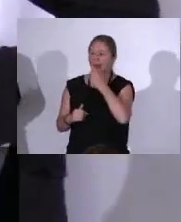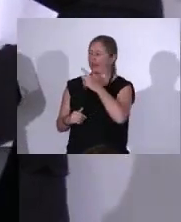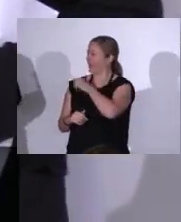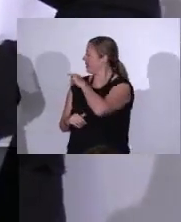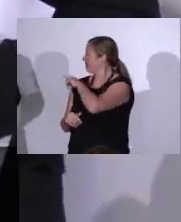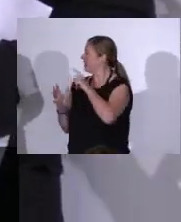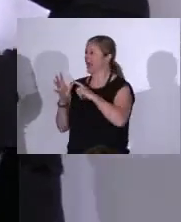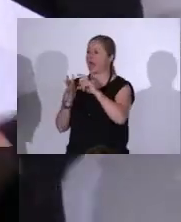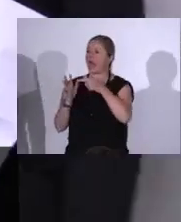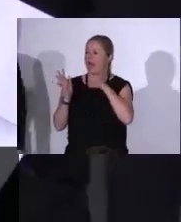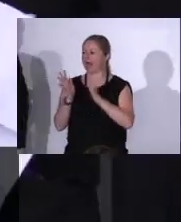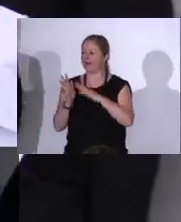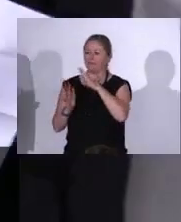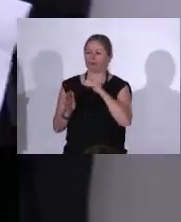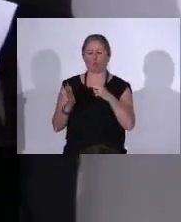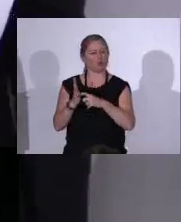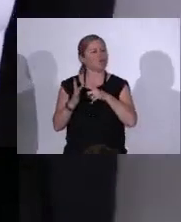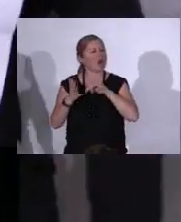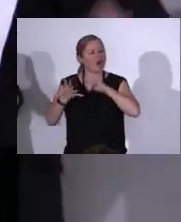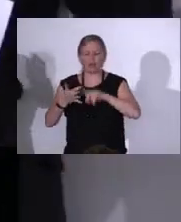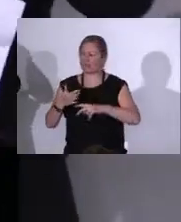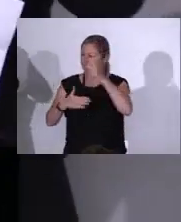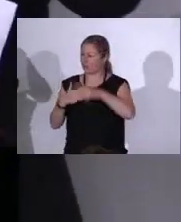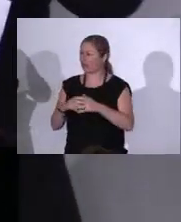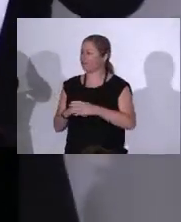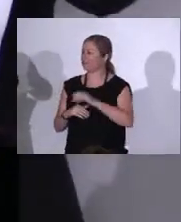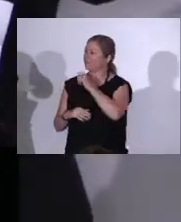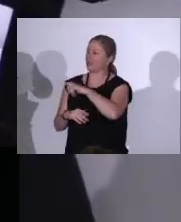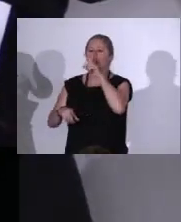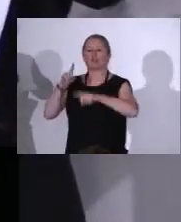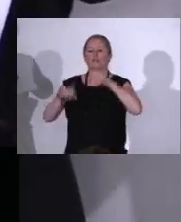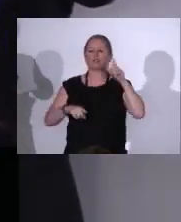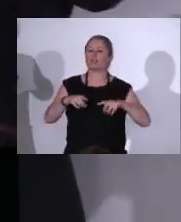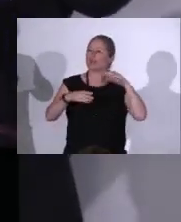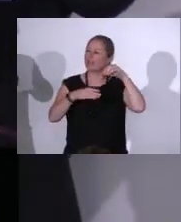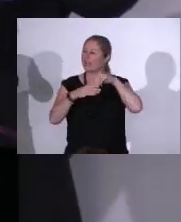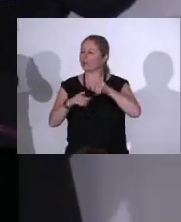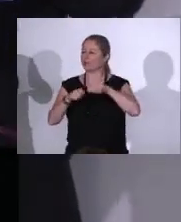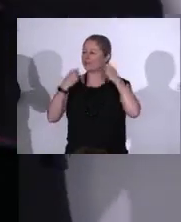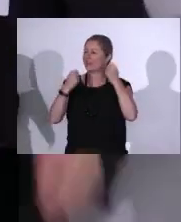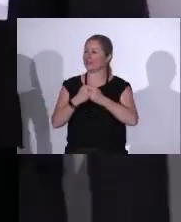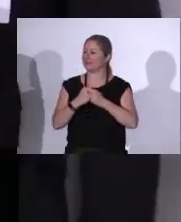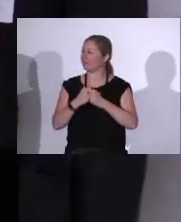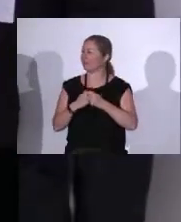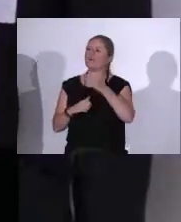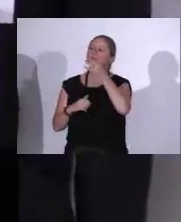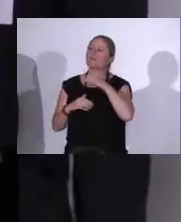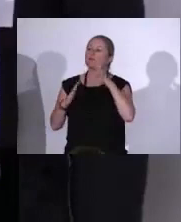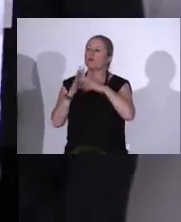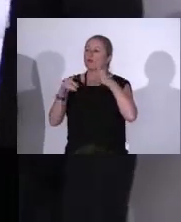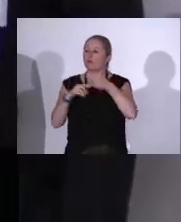away from the RISE program on a secondment with our diversity and inclusion team for the next few weeks,